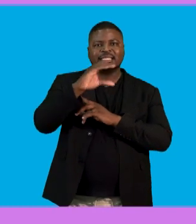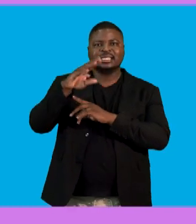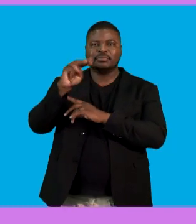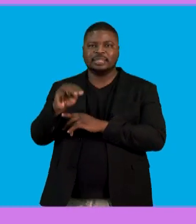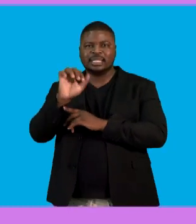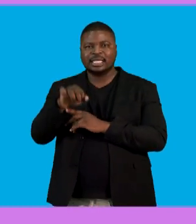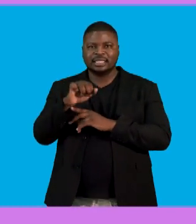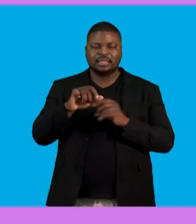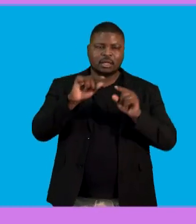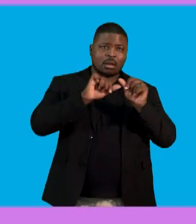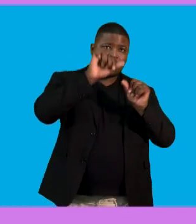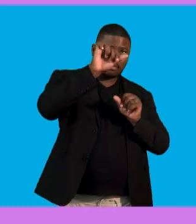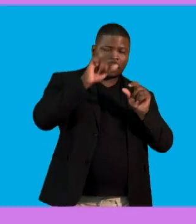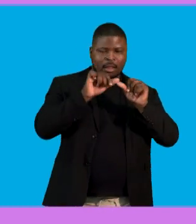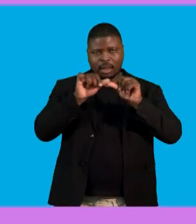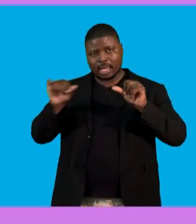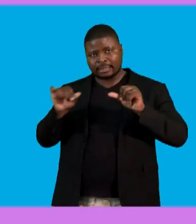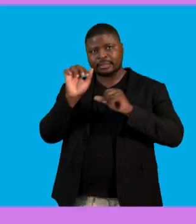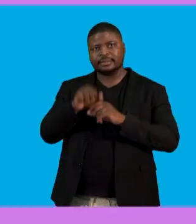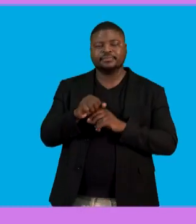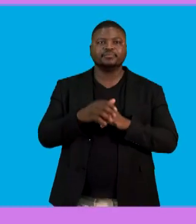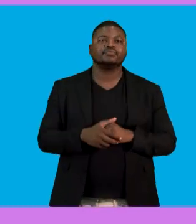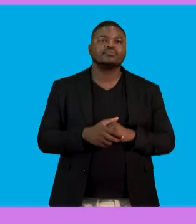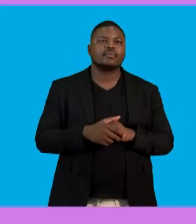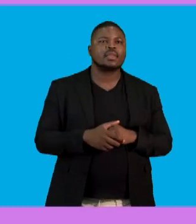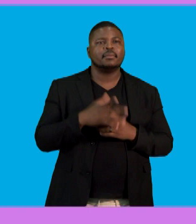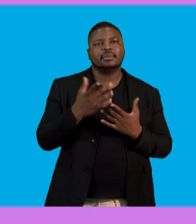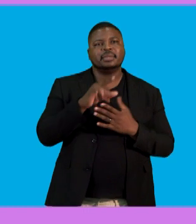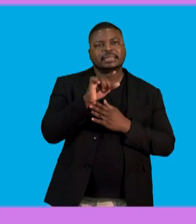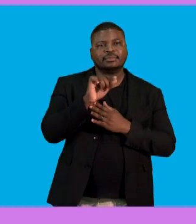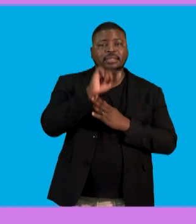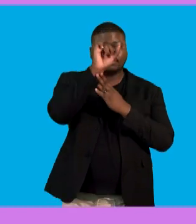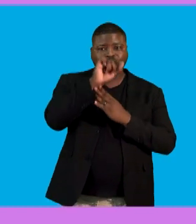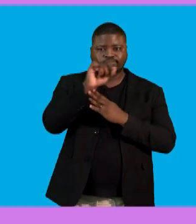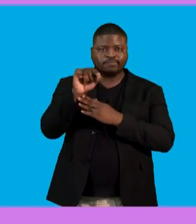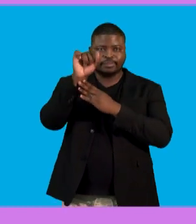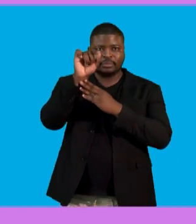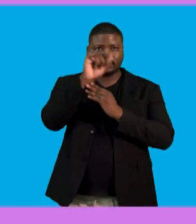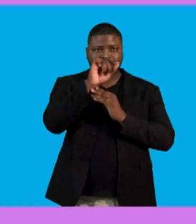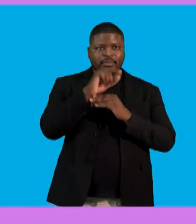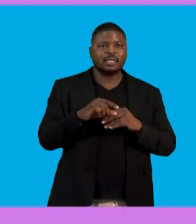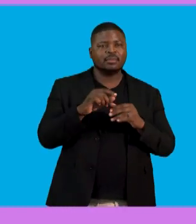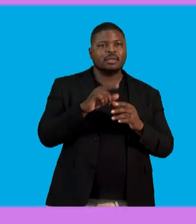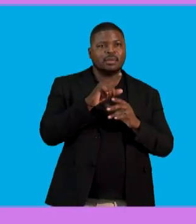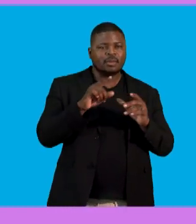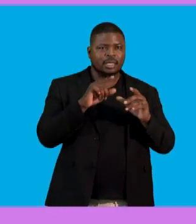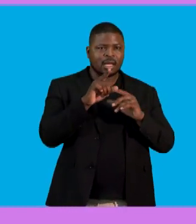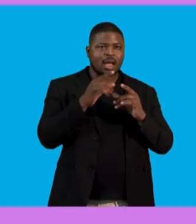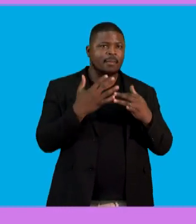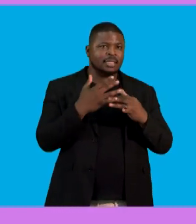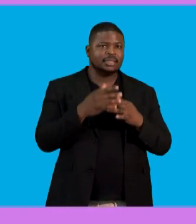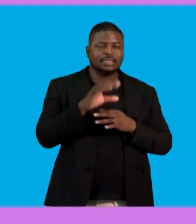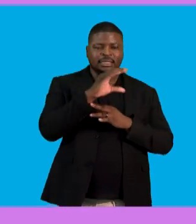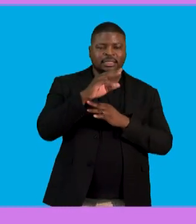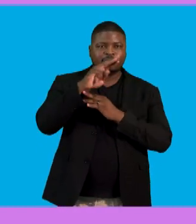and width. So it means if we were to draw the tile separately, let's assume that this is a square. It means the length of the tile is